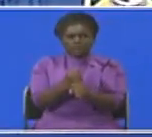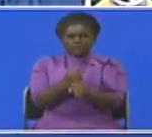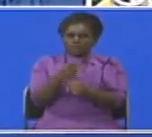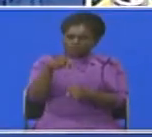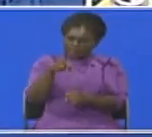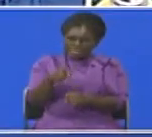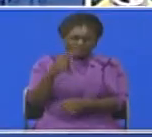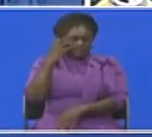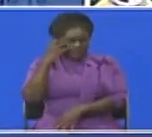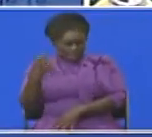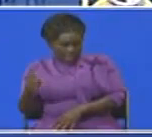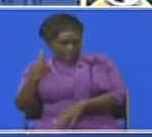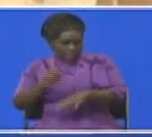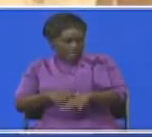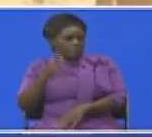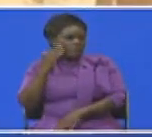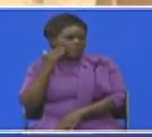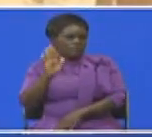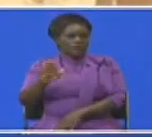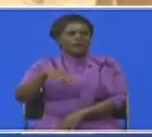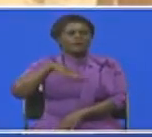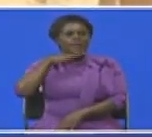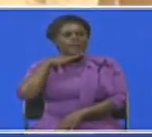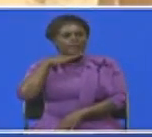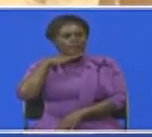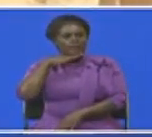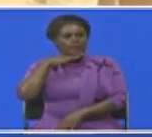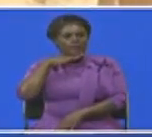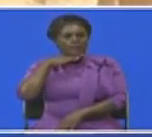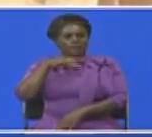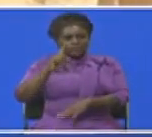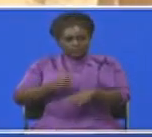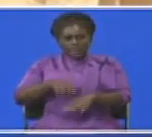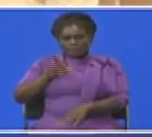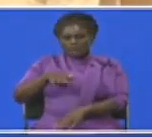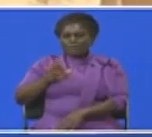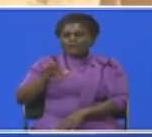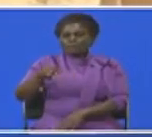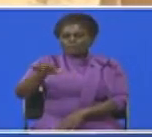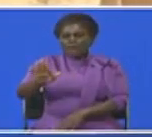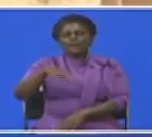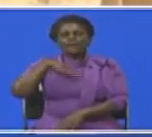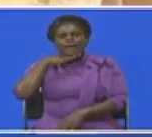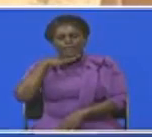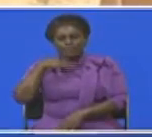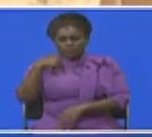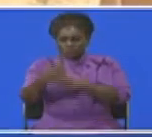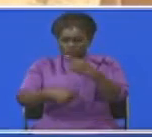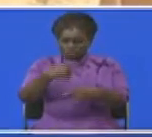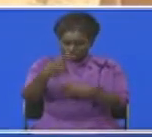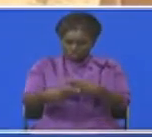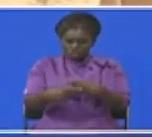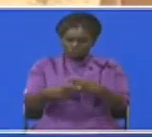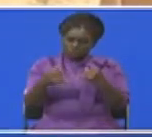burden of grief weighing upon her heart. Tulipo. Poteza mama yake tuliendelea bega kwa